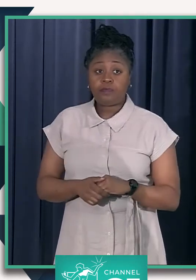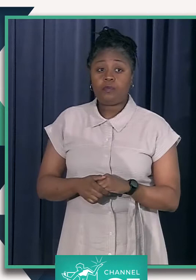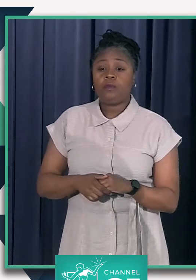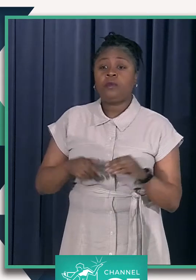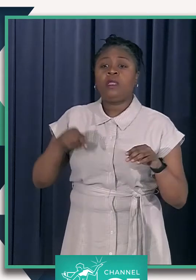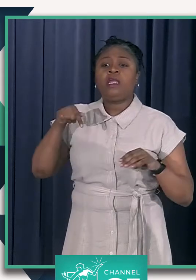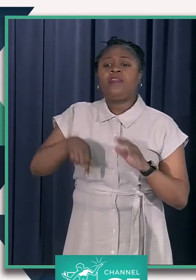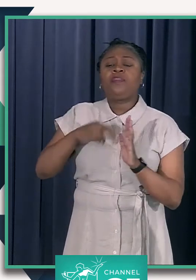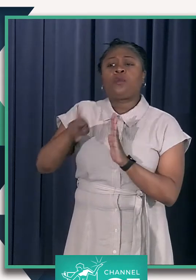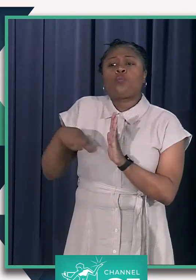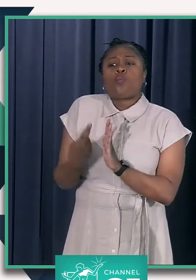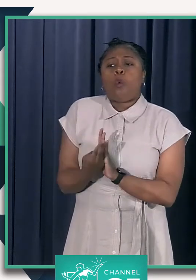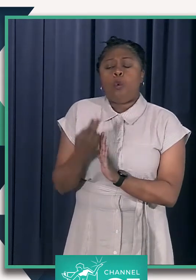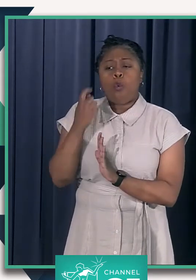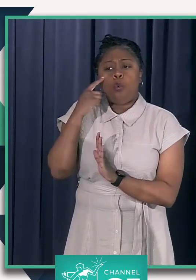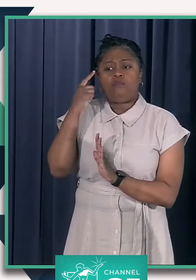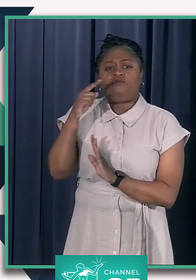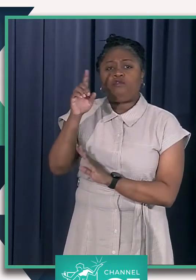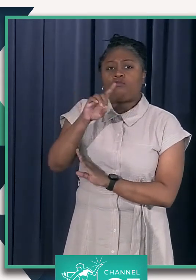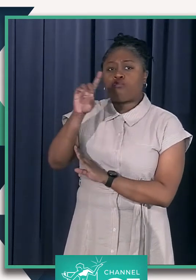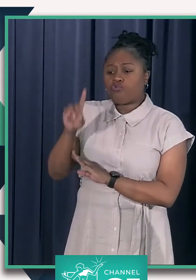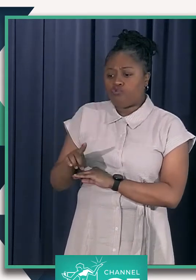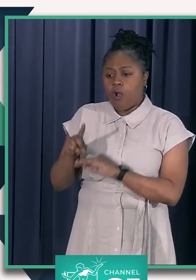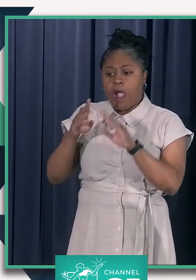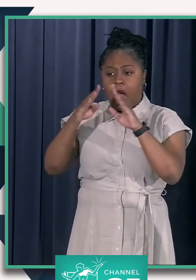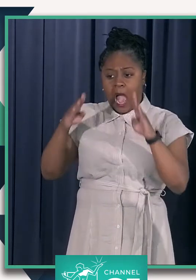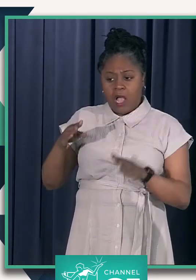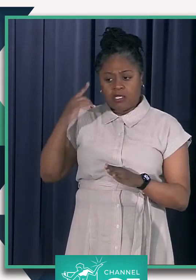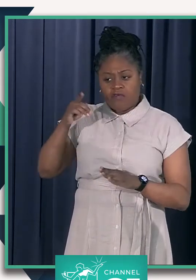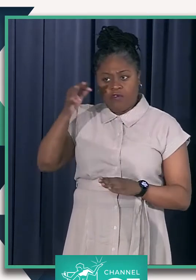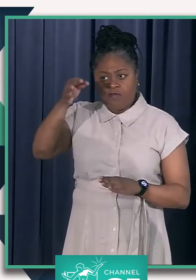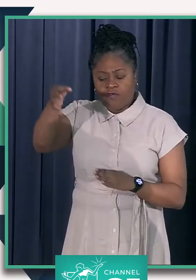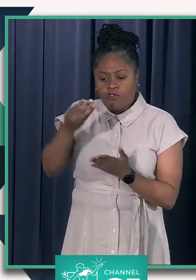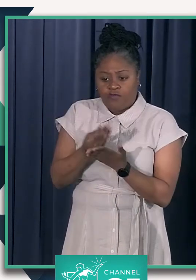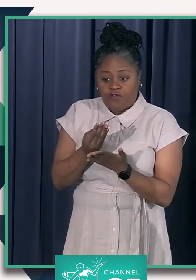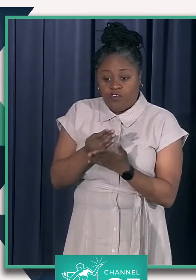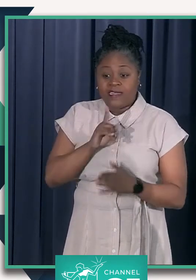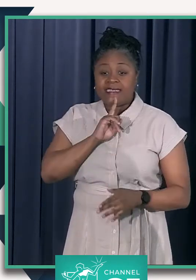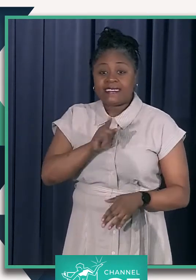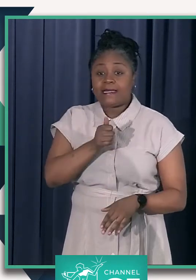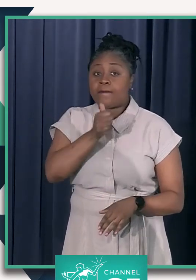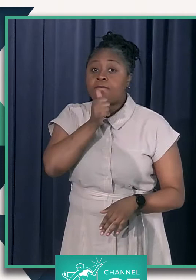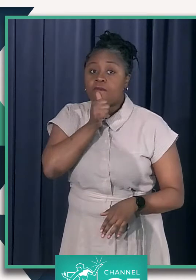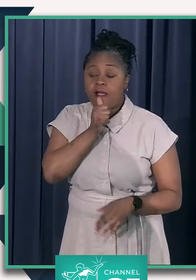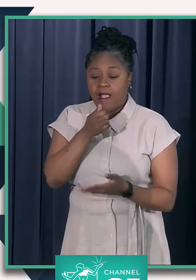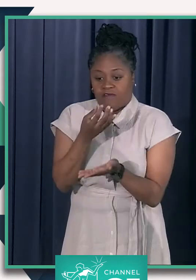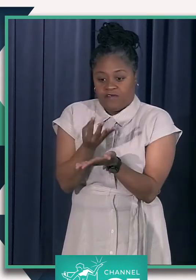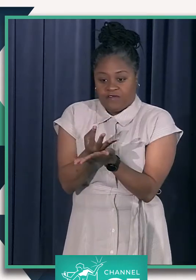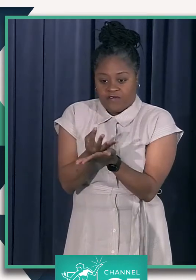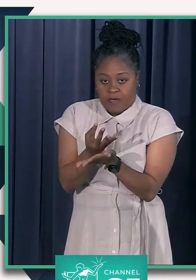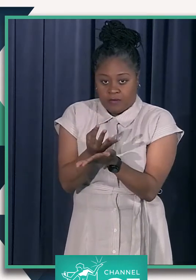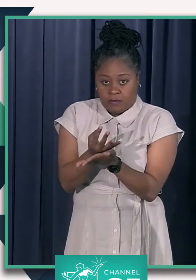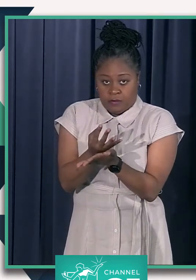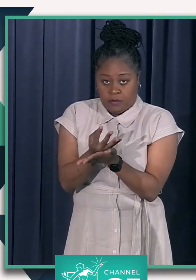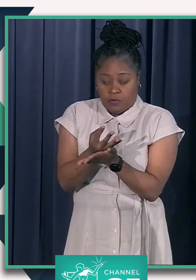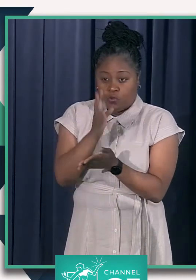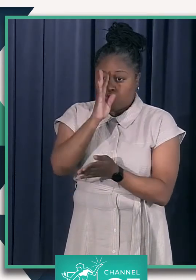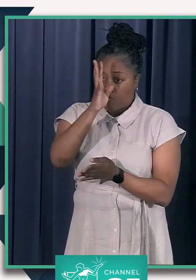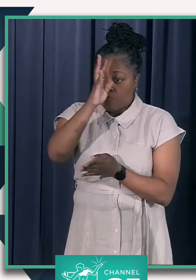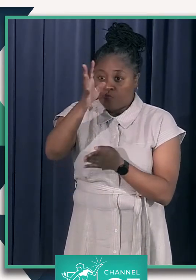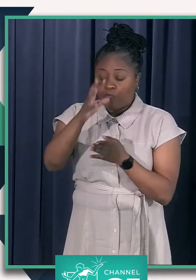it's a privately held fund. This fund will provide some flexible, innovative products